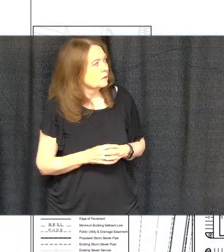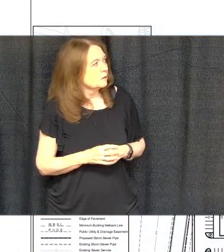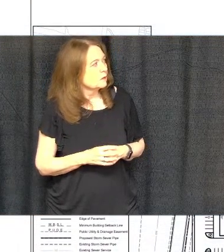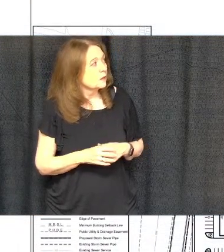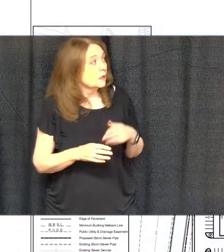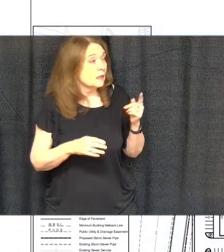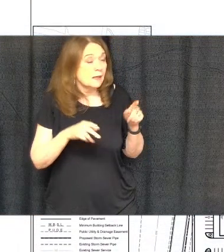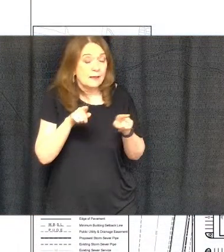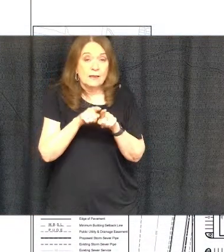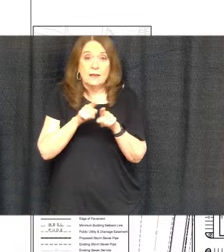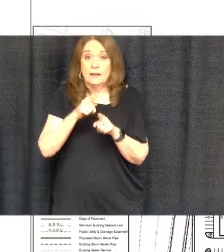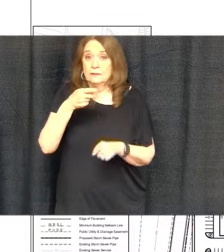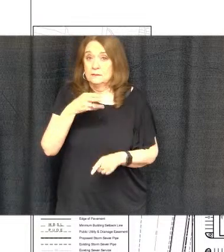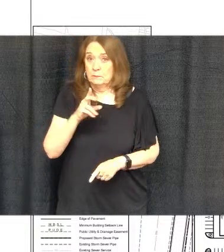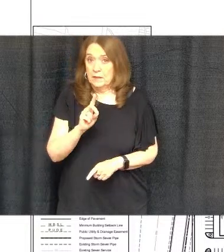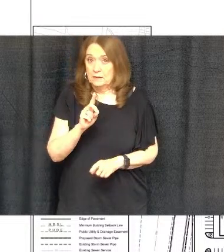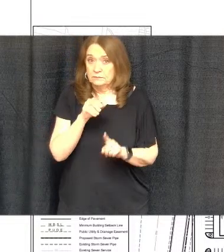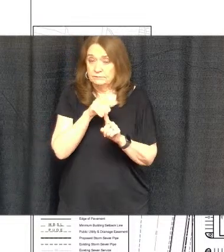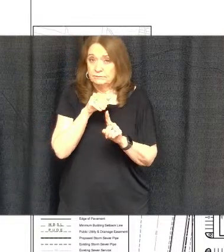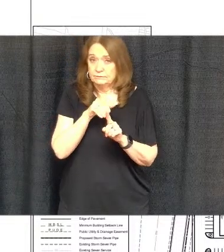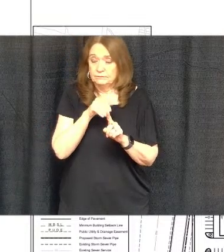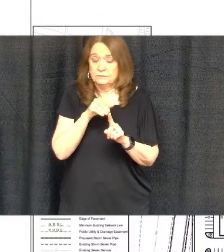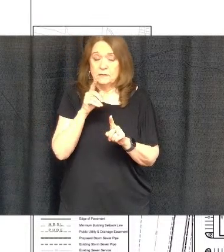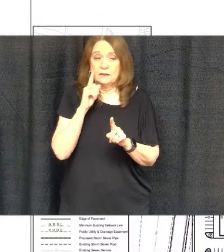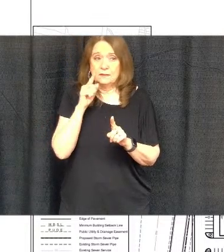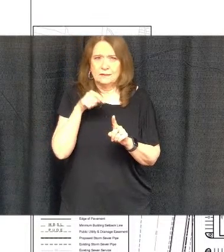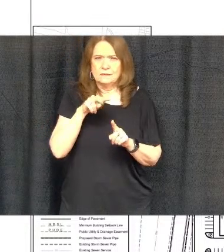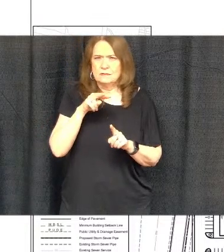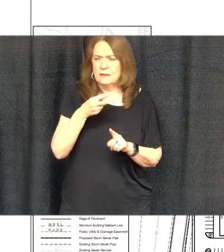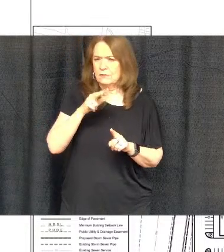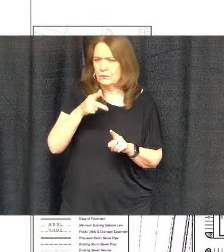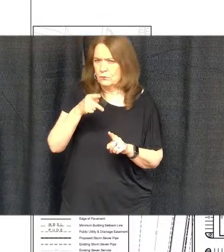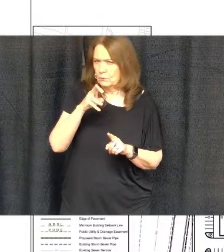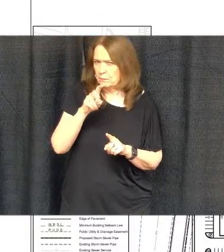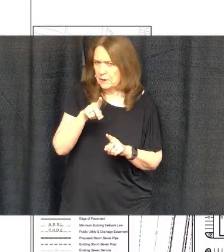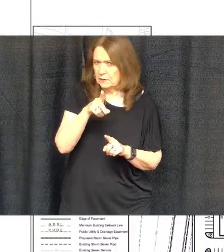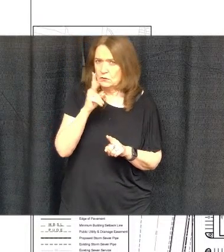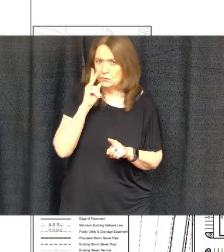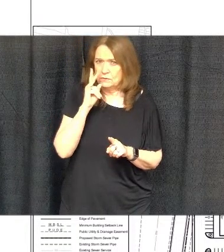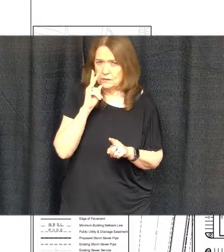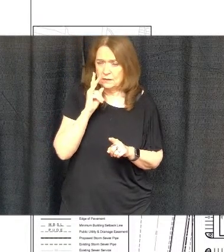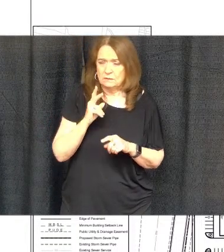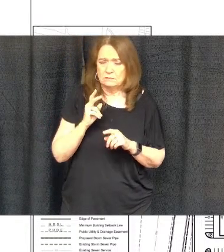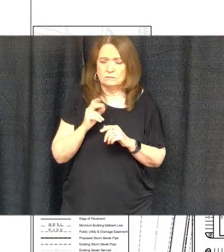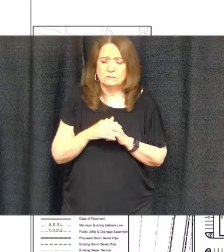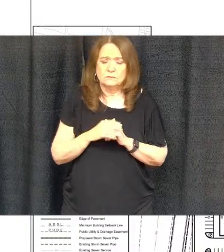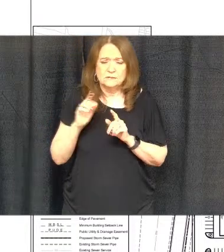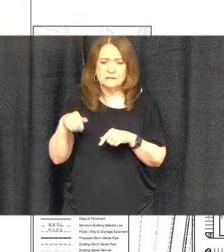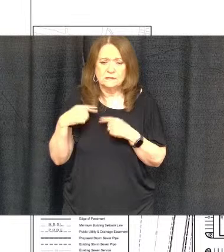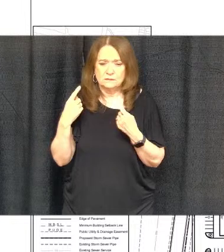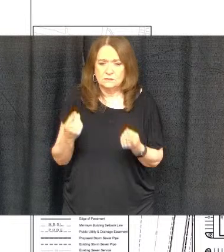As a PUD, a reminder to all, I think this is the second or third one you've seen since the